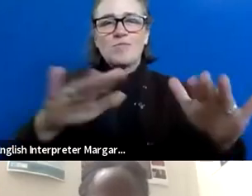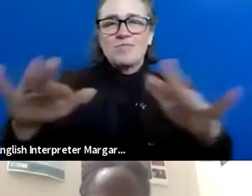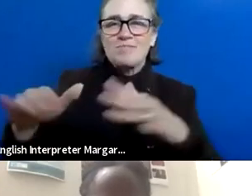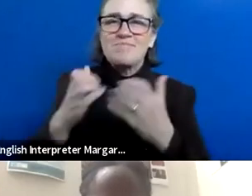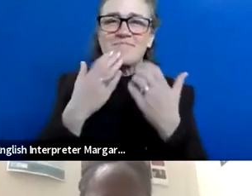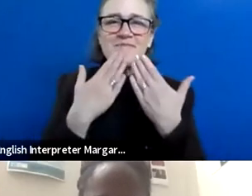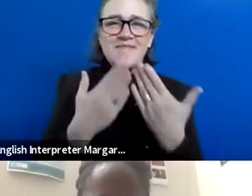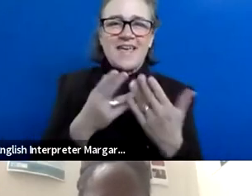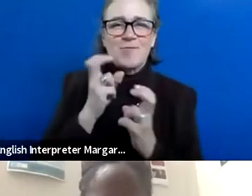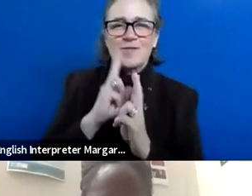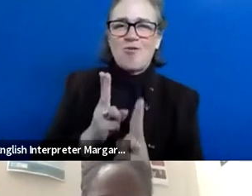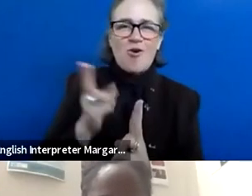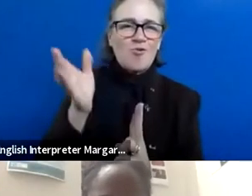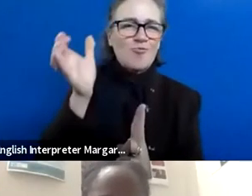más.